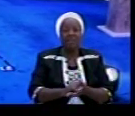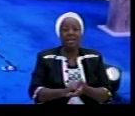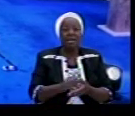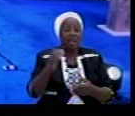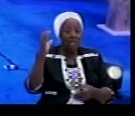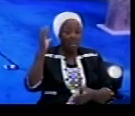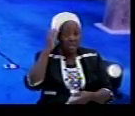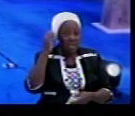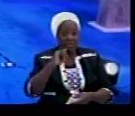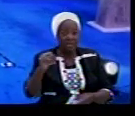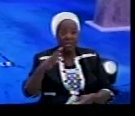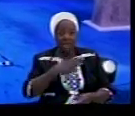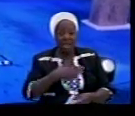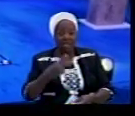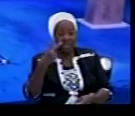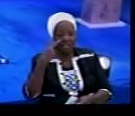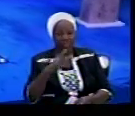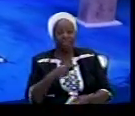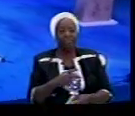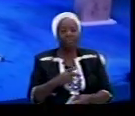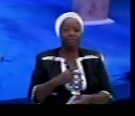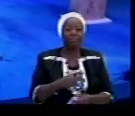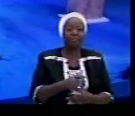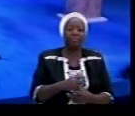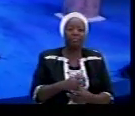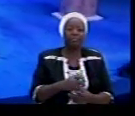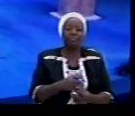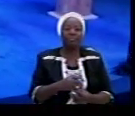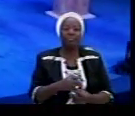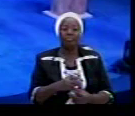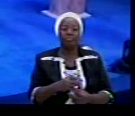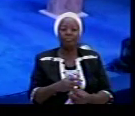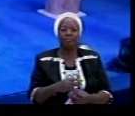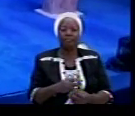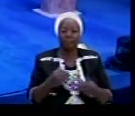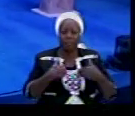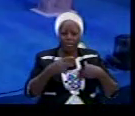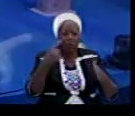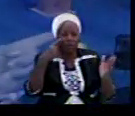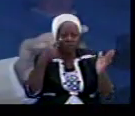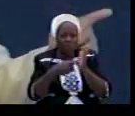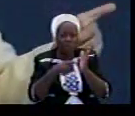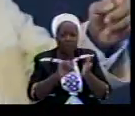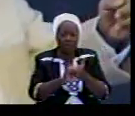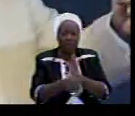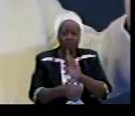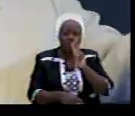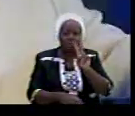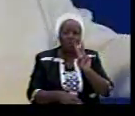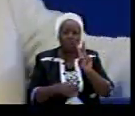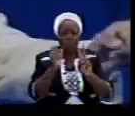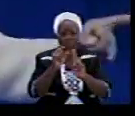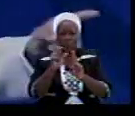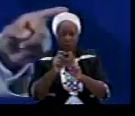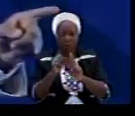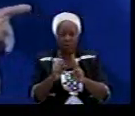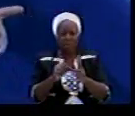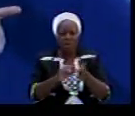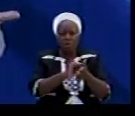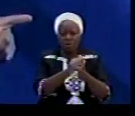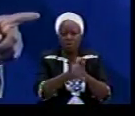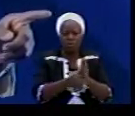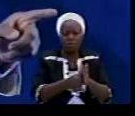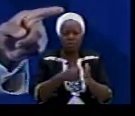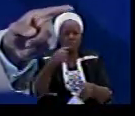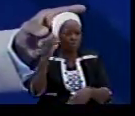hearing and seeing. Have you noticed those two words? Those who heard